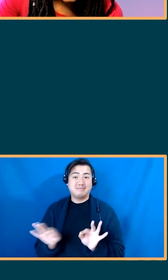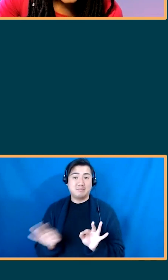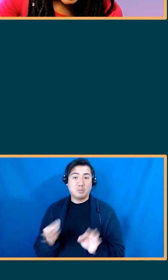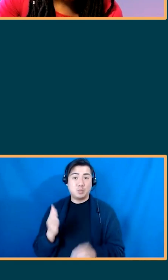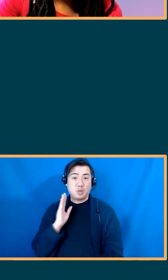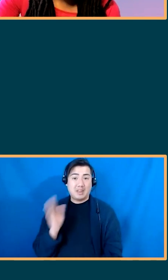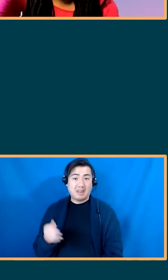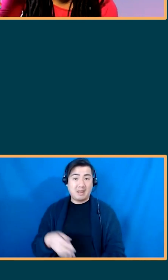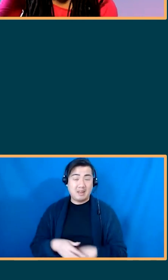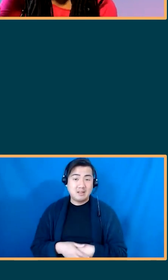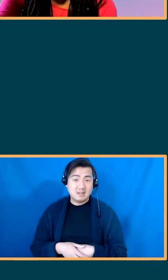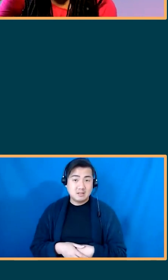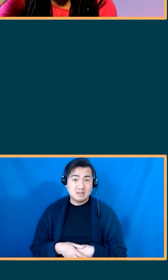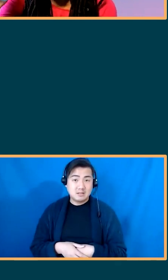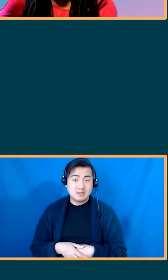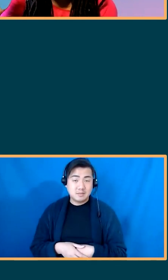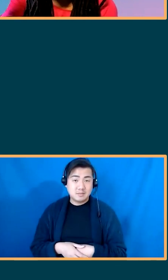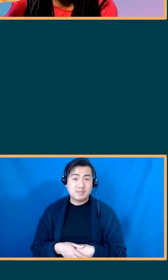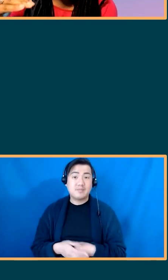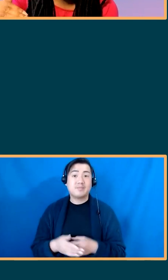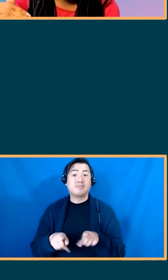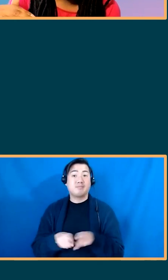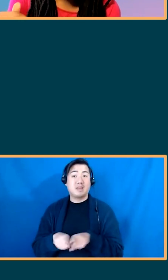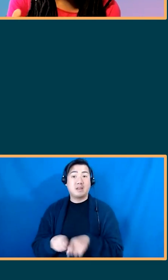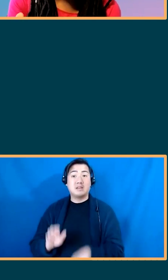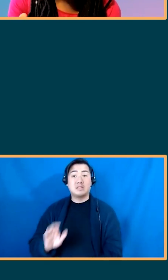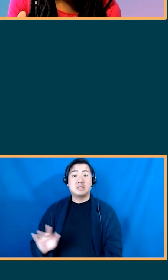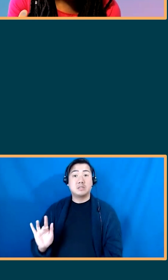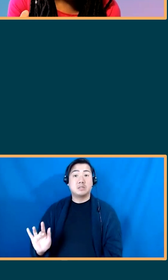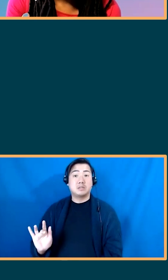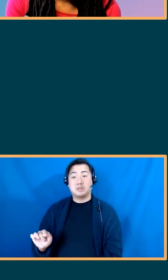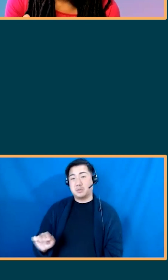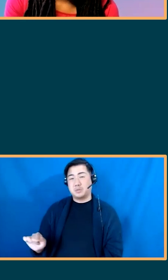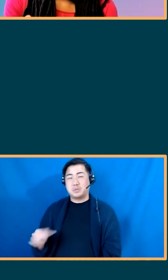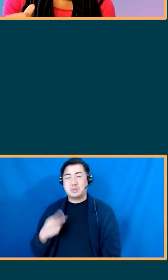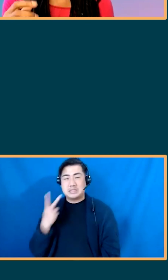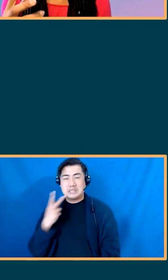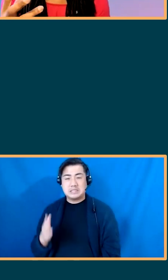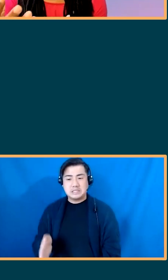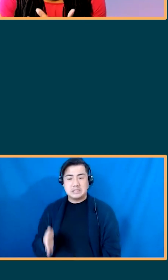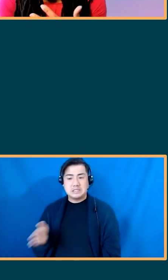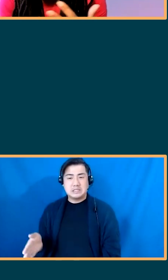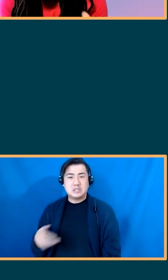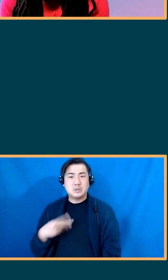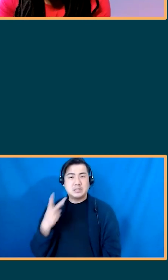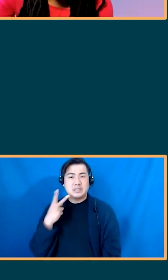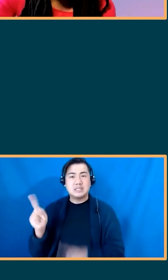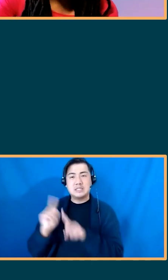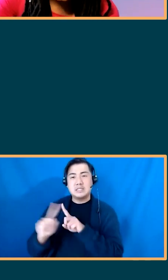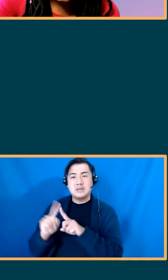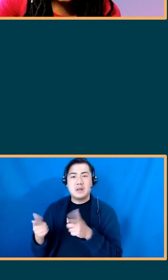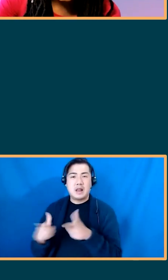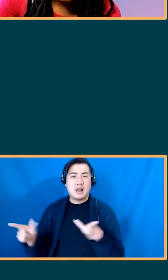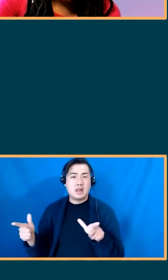you click on that, you can also navigate to change it to different languages. So just knowing that